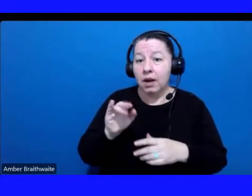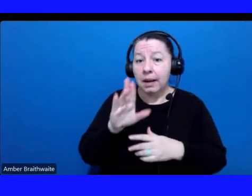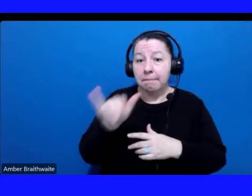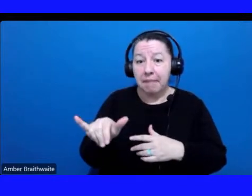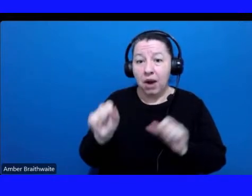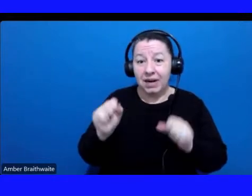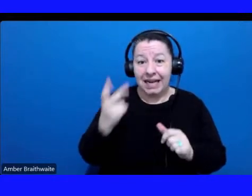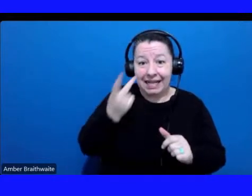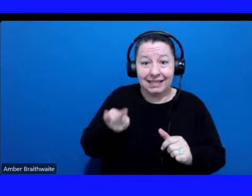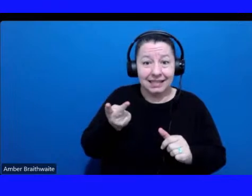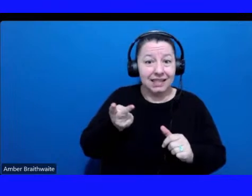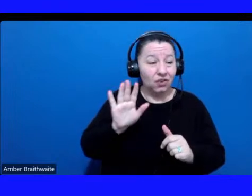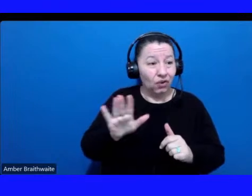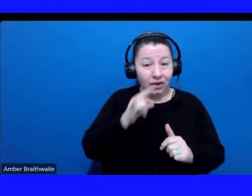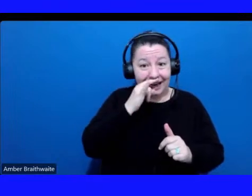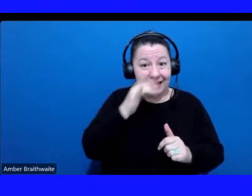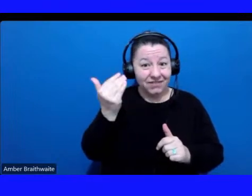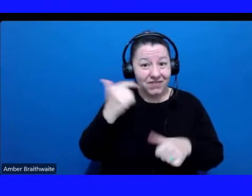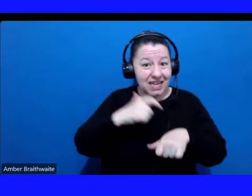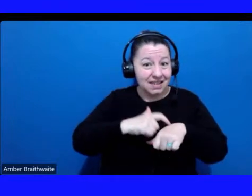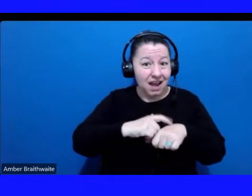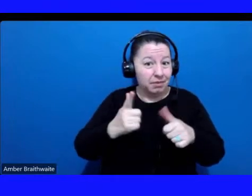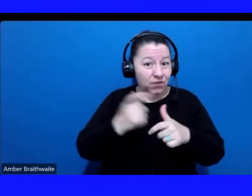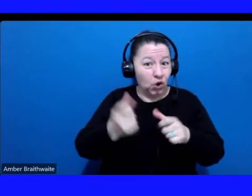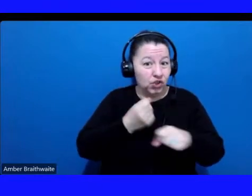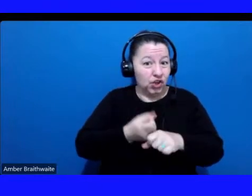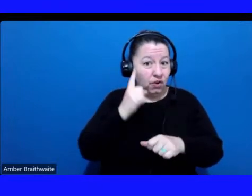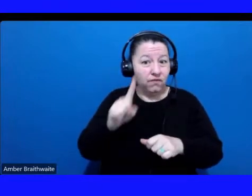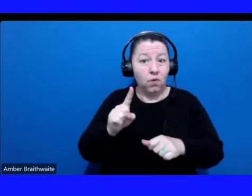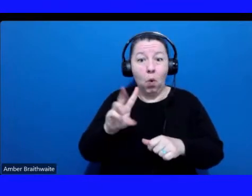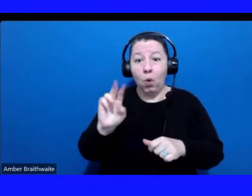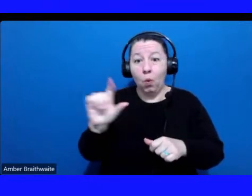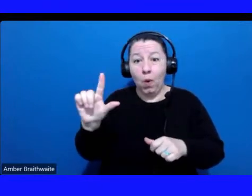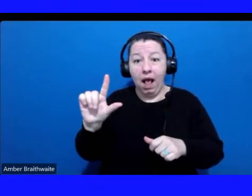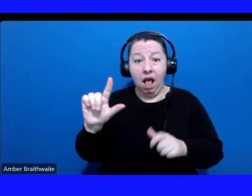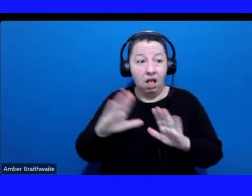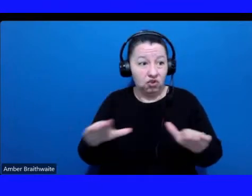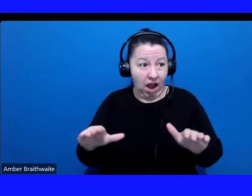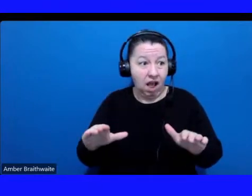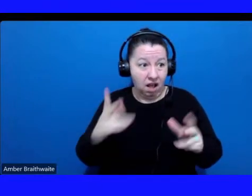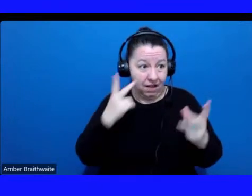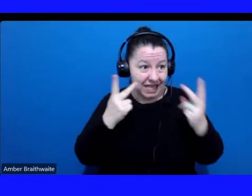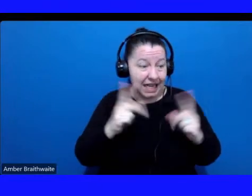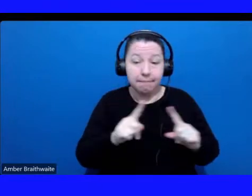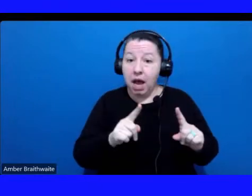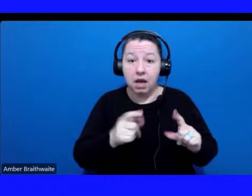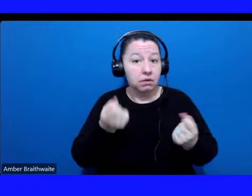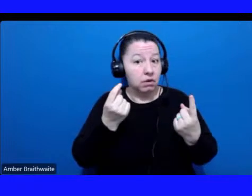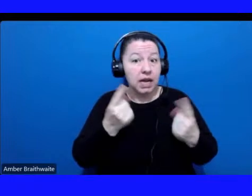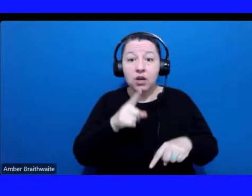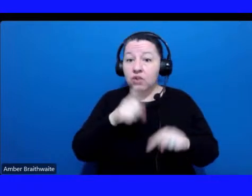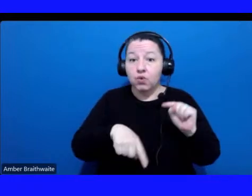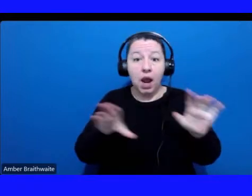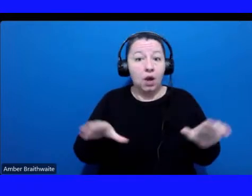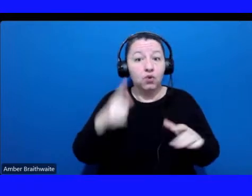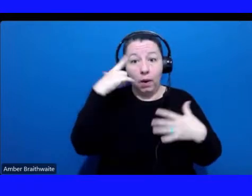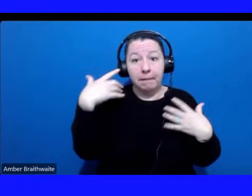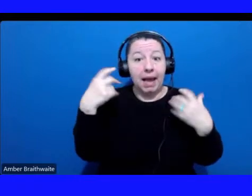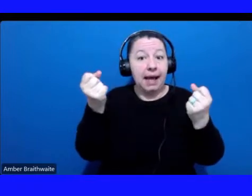So we are very aggressively working with the state on adapting models that California and Massachusetts is using, where you